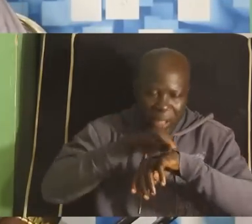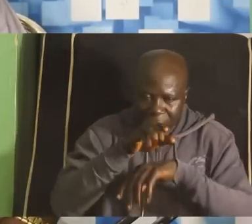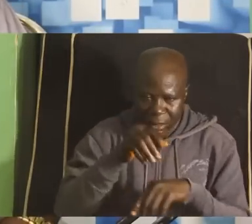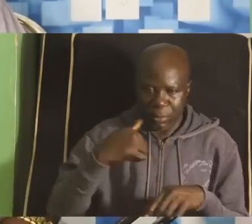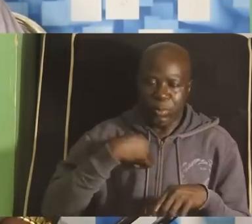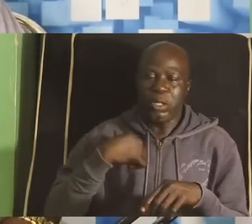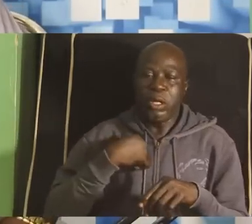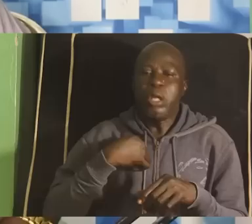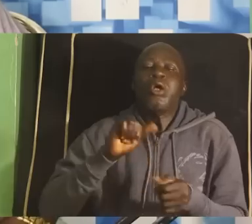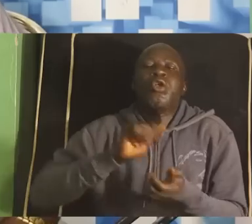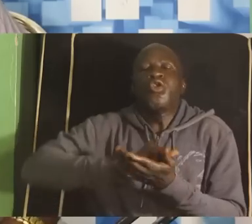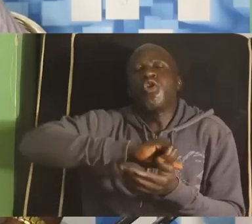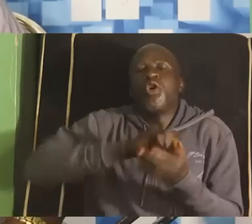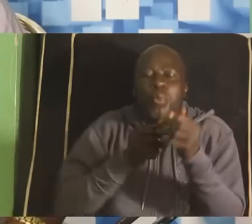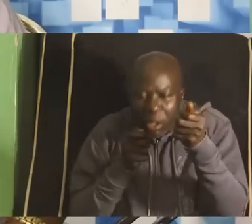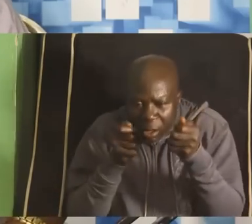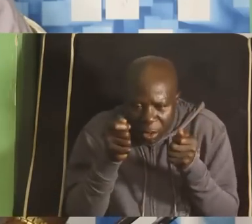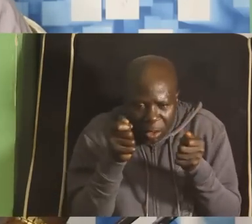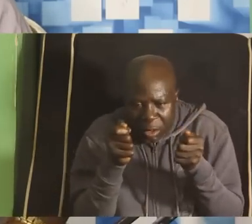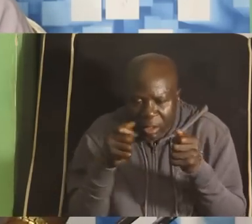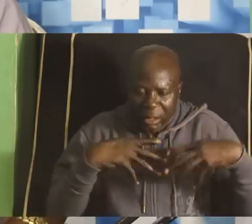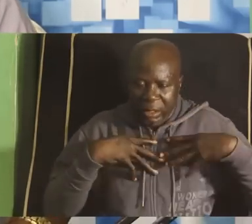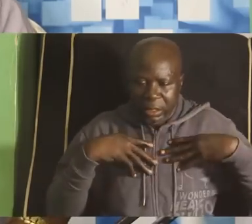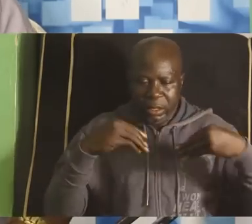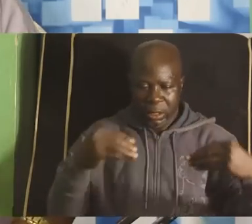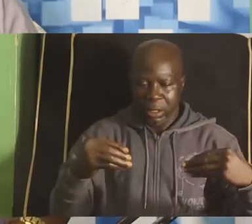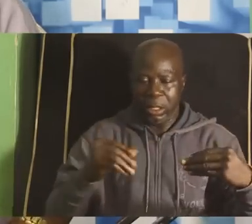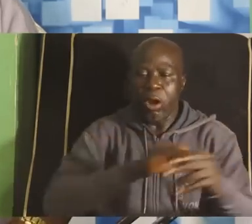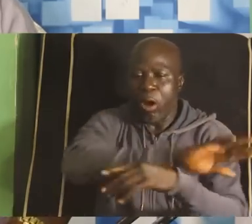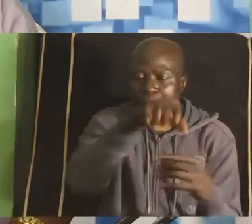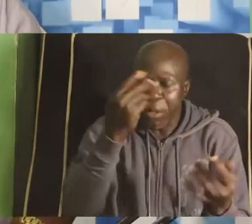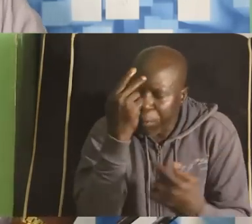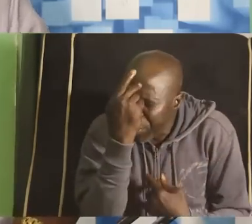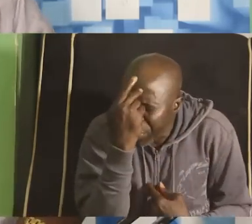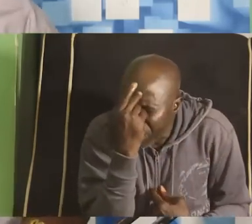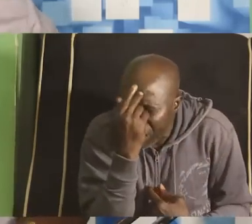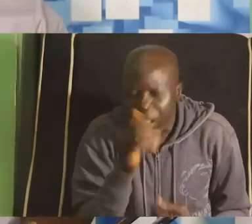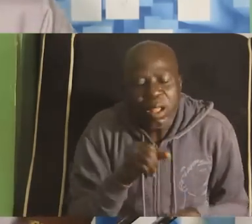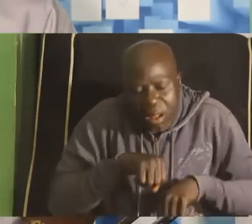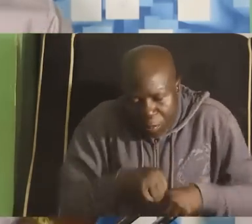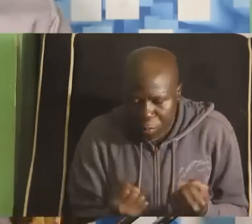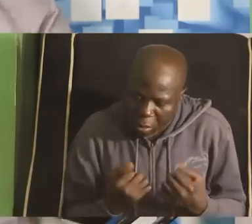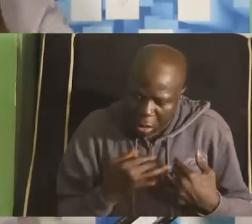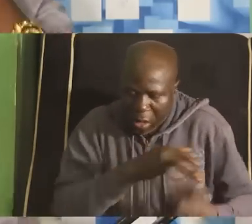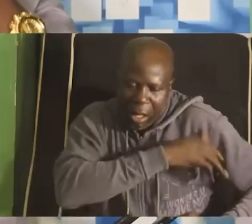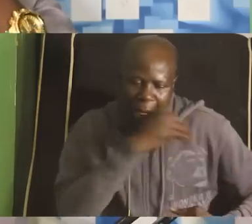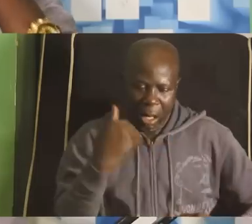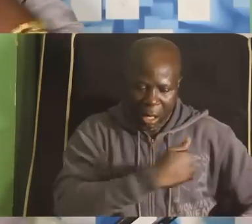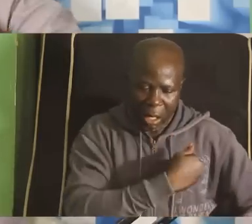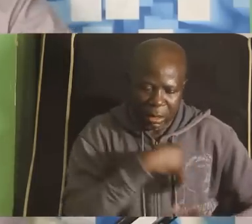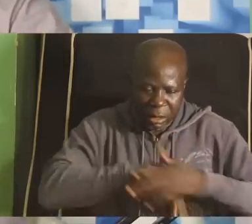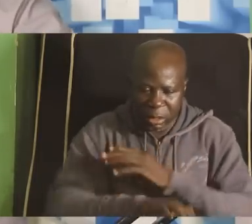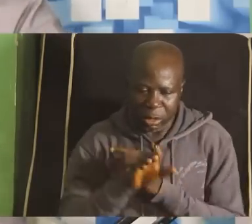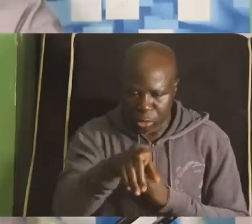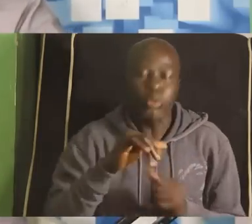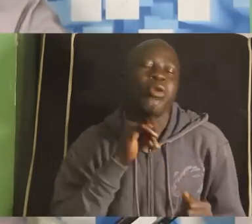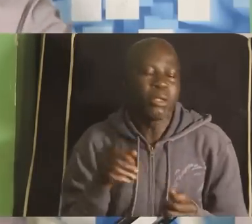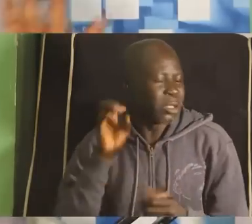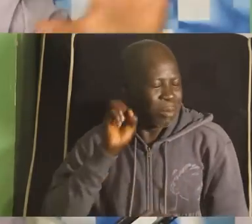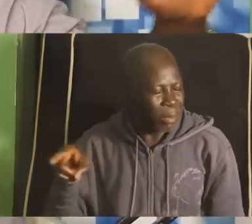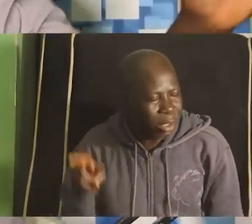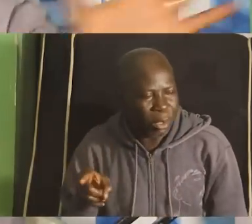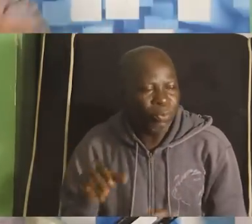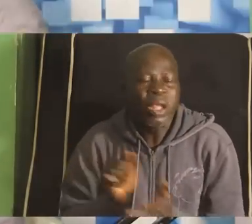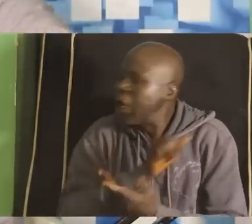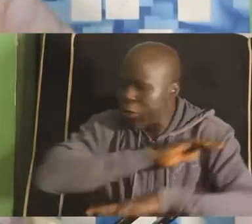that's saying. Let you see, I will turn to ill. The broken heart. Keep bending over it. In you. He said, me. He's not me.